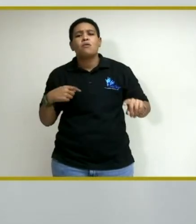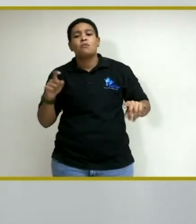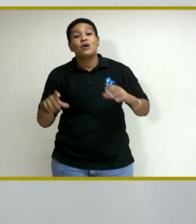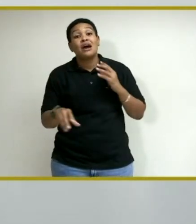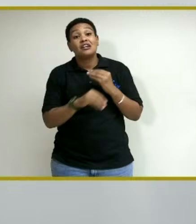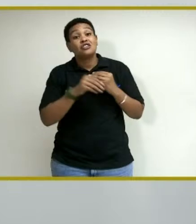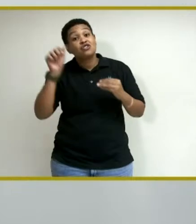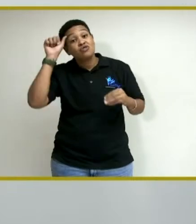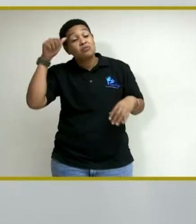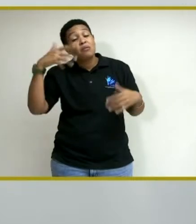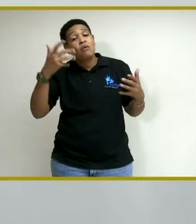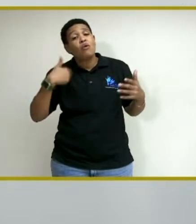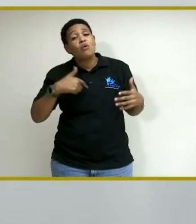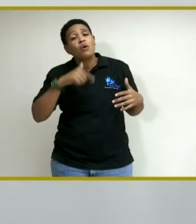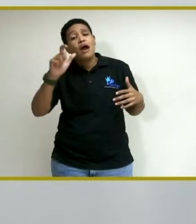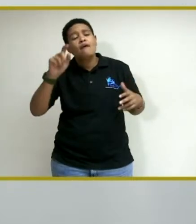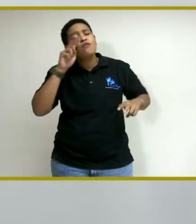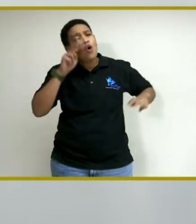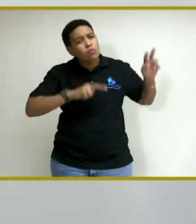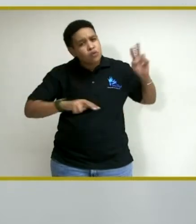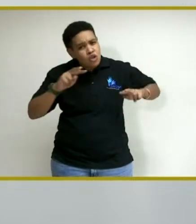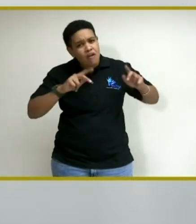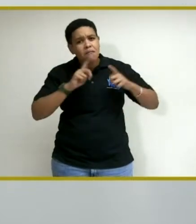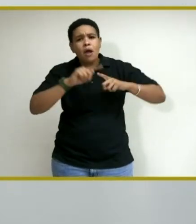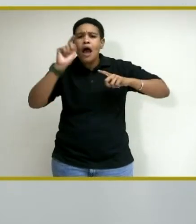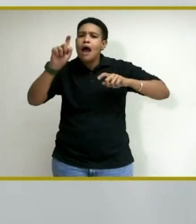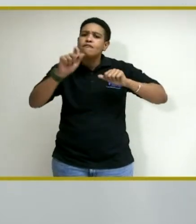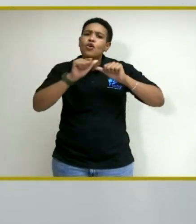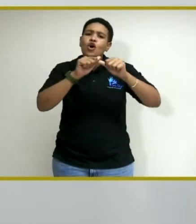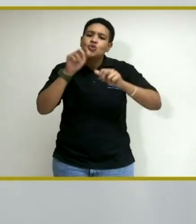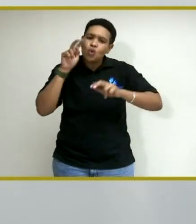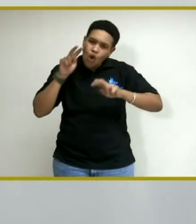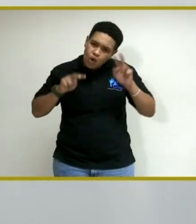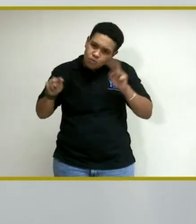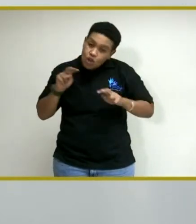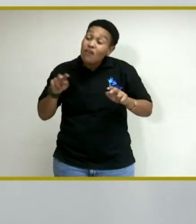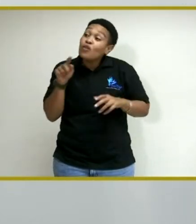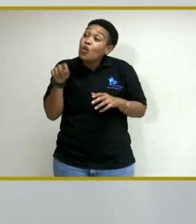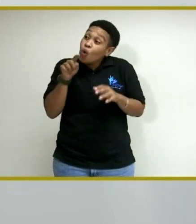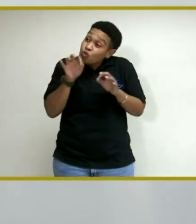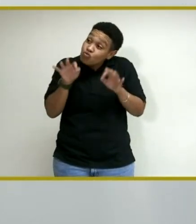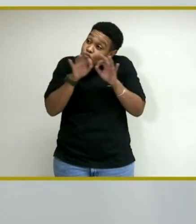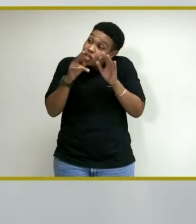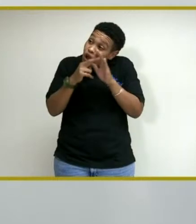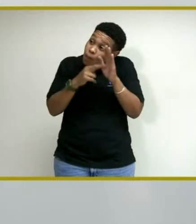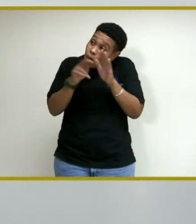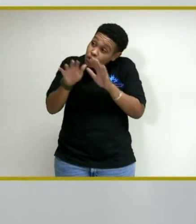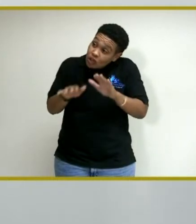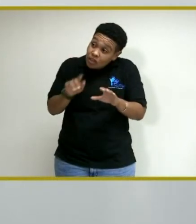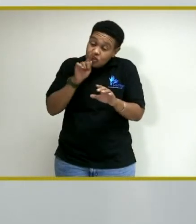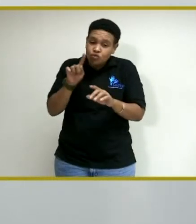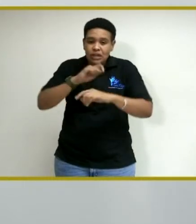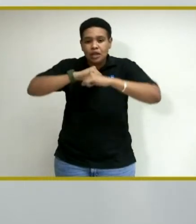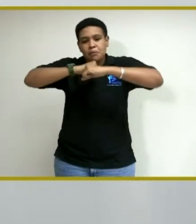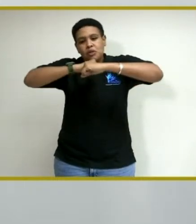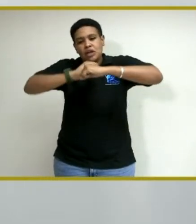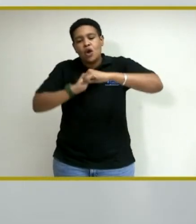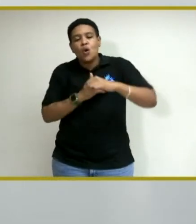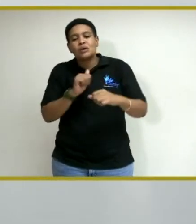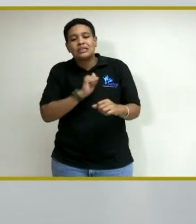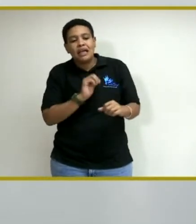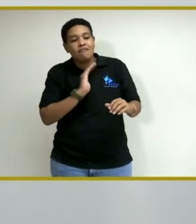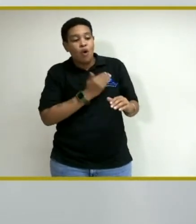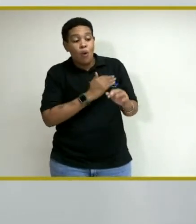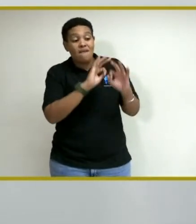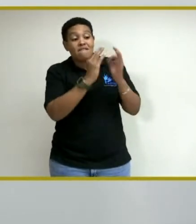remember that we have to observe and continue to observe those critical protocols in order to protect ourselves, our